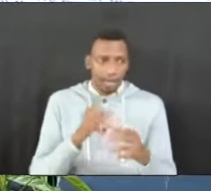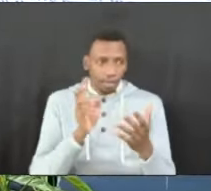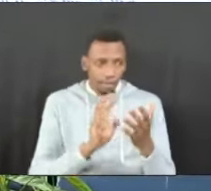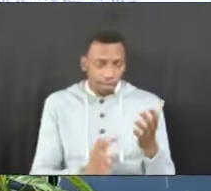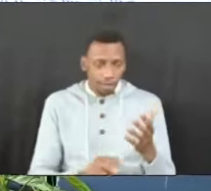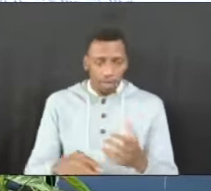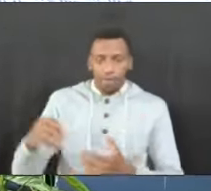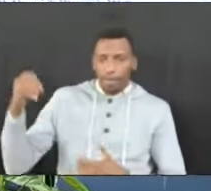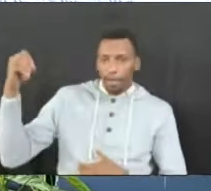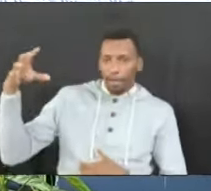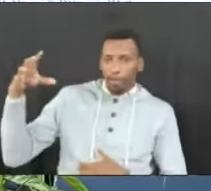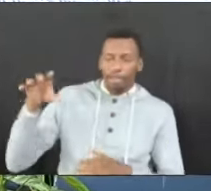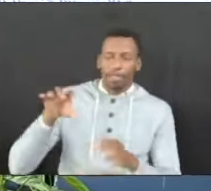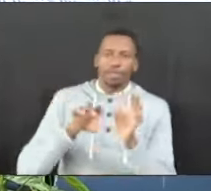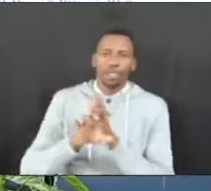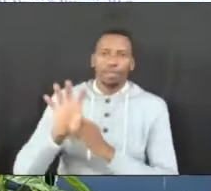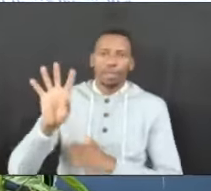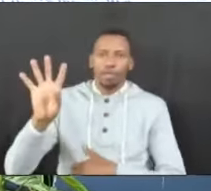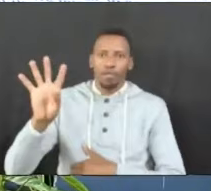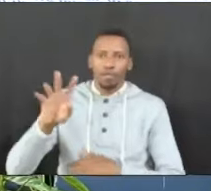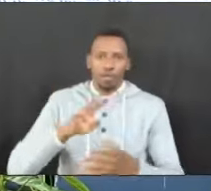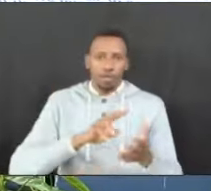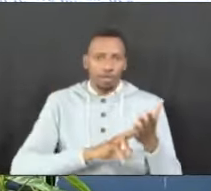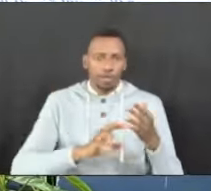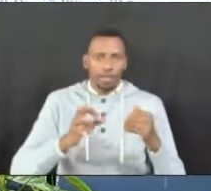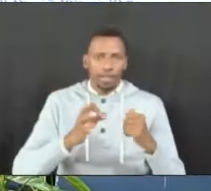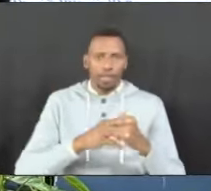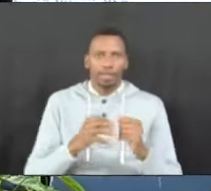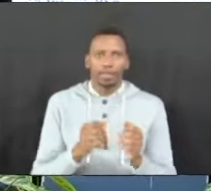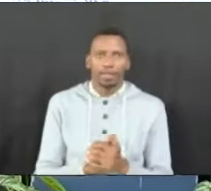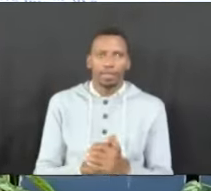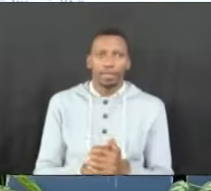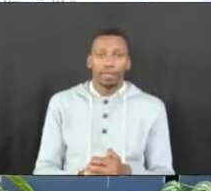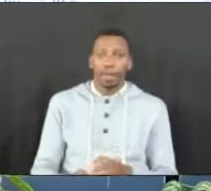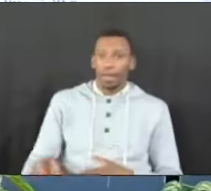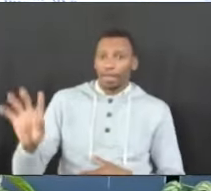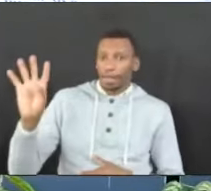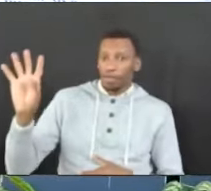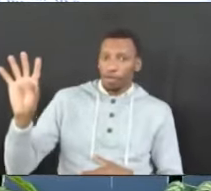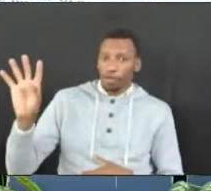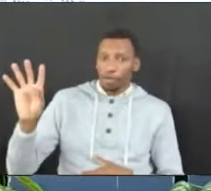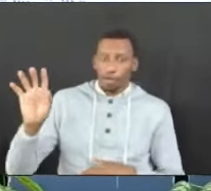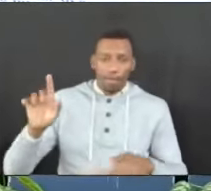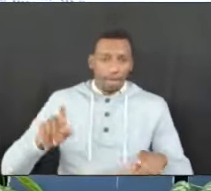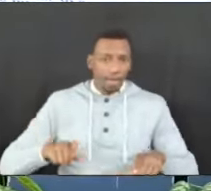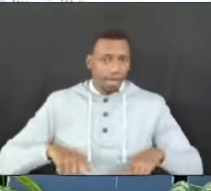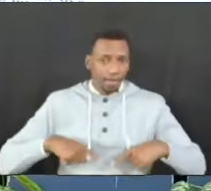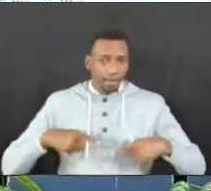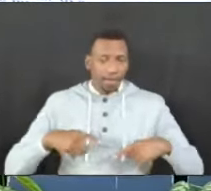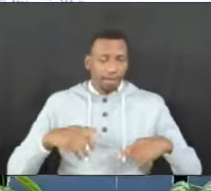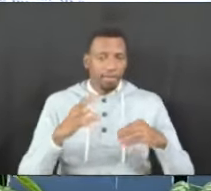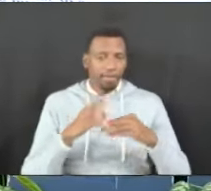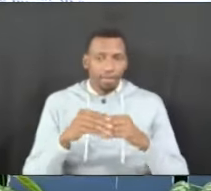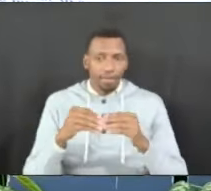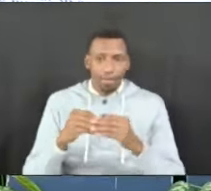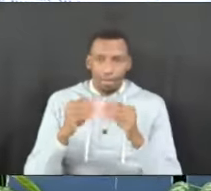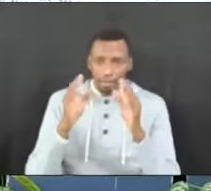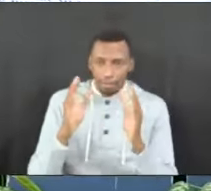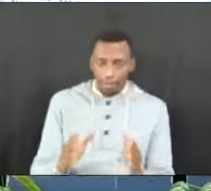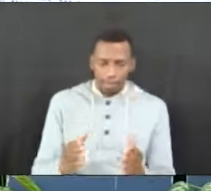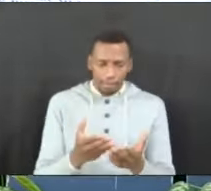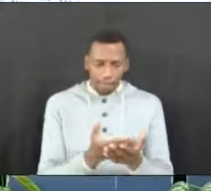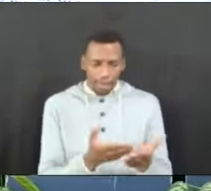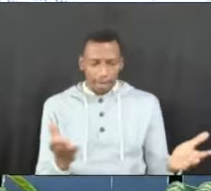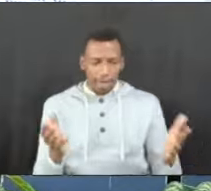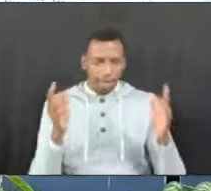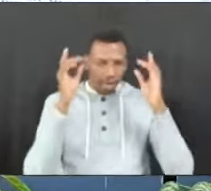4, verse 8, that the four living creatures make a decision